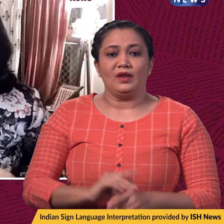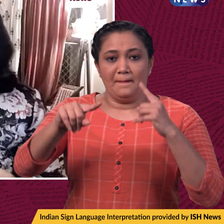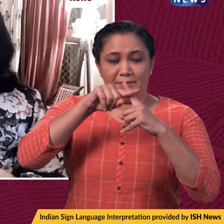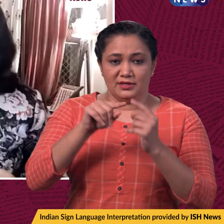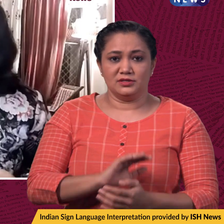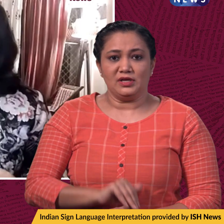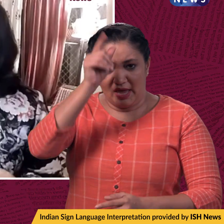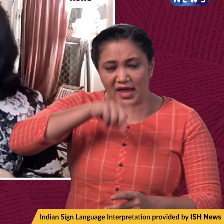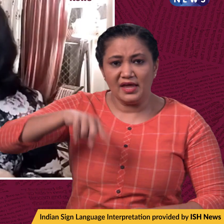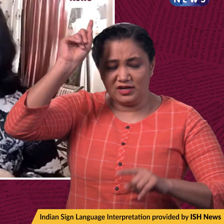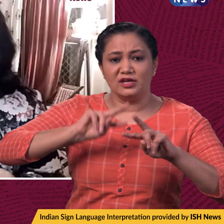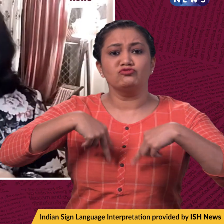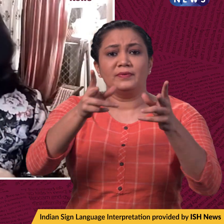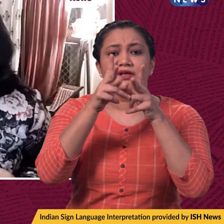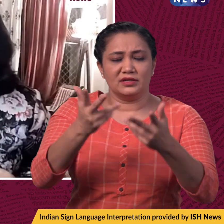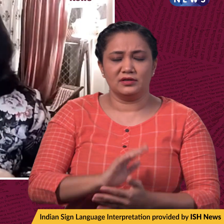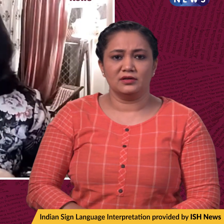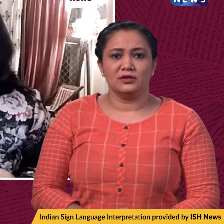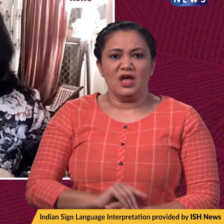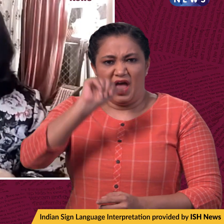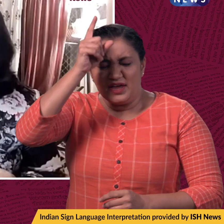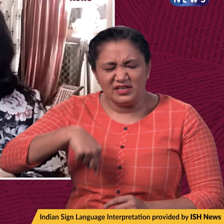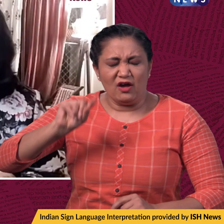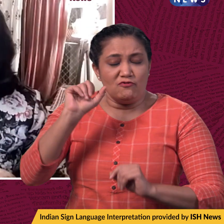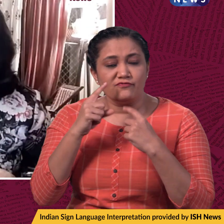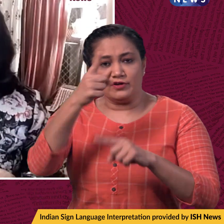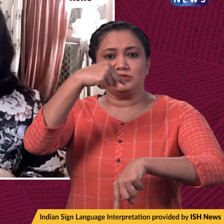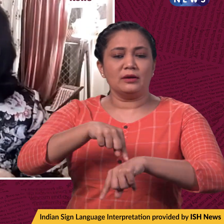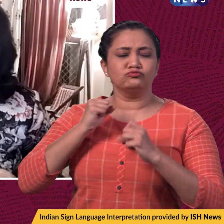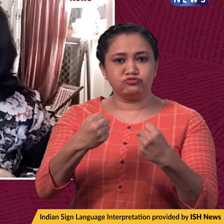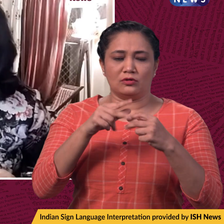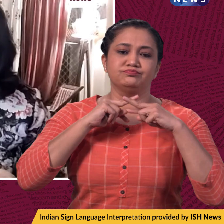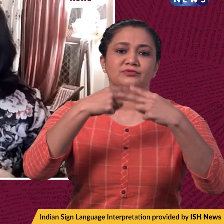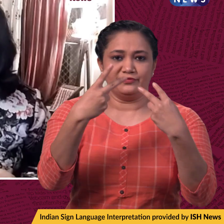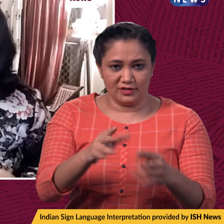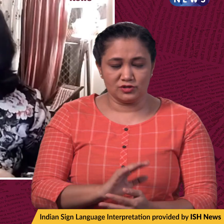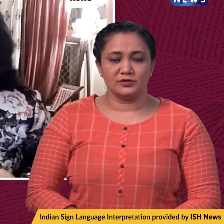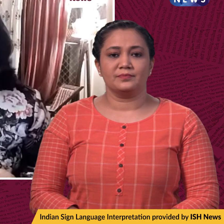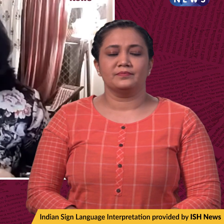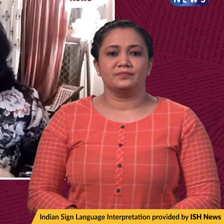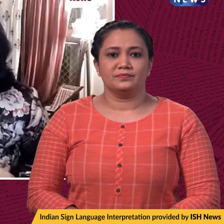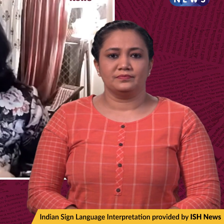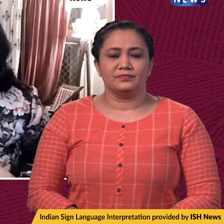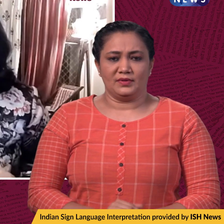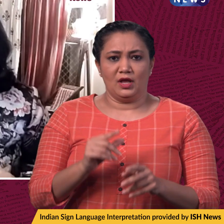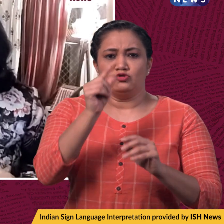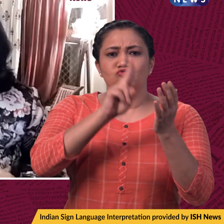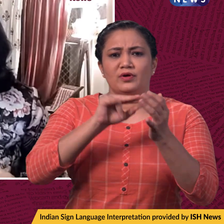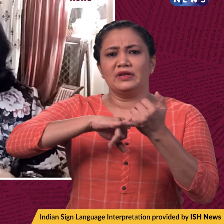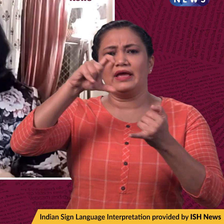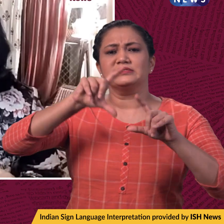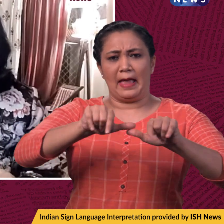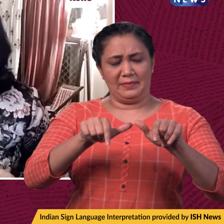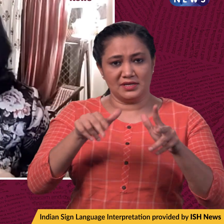response that's coming from India, which is now being called as India's strongest response so far on the Ukraine crisis. At the